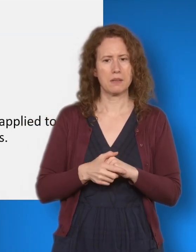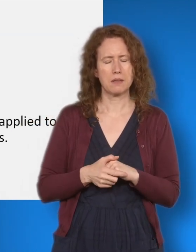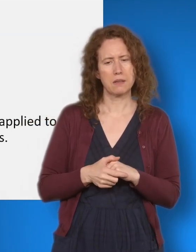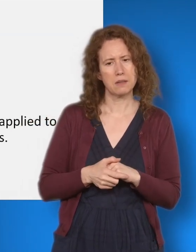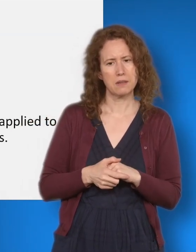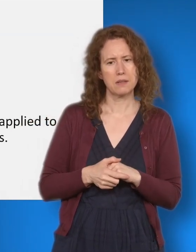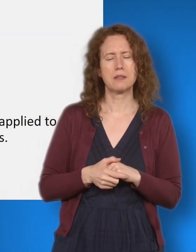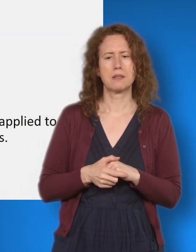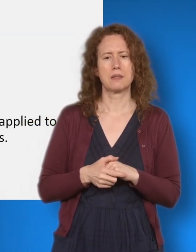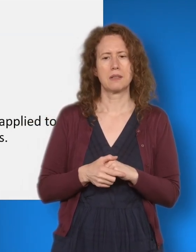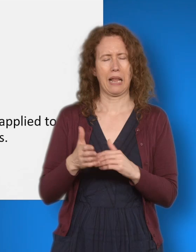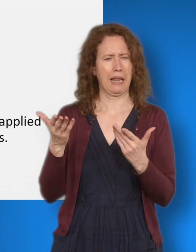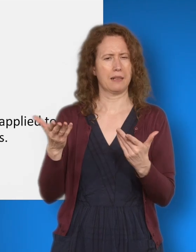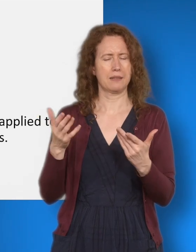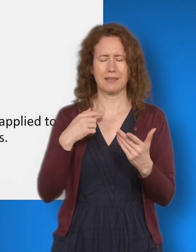gave us